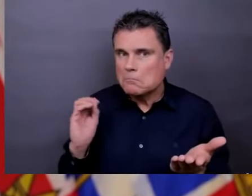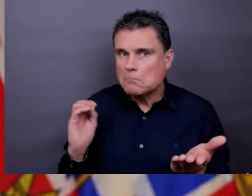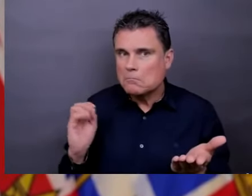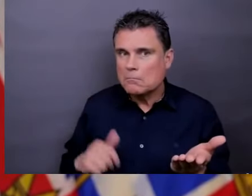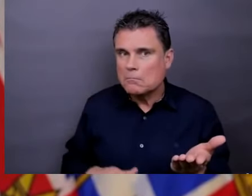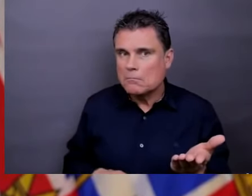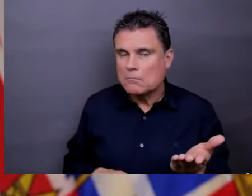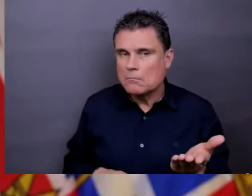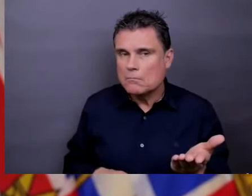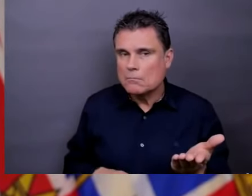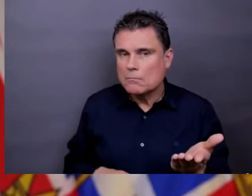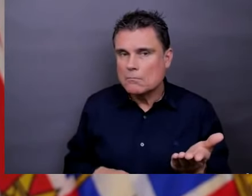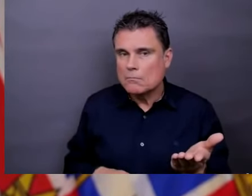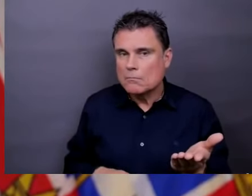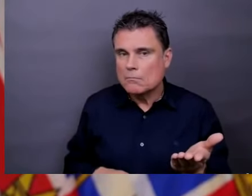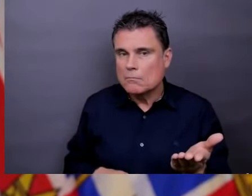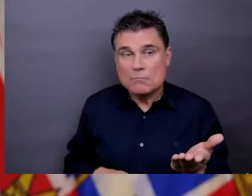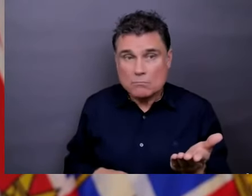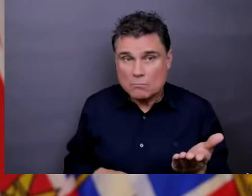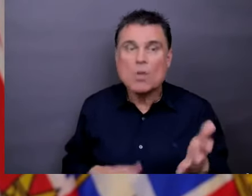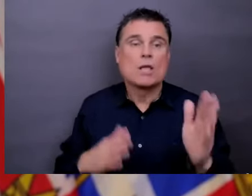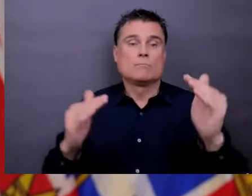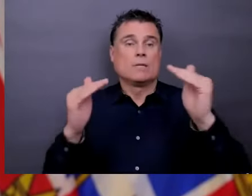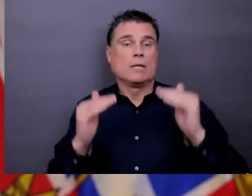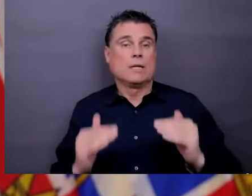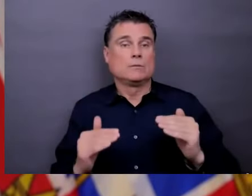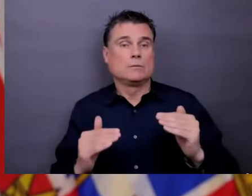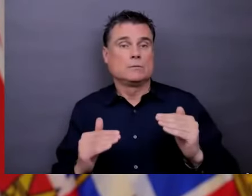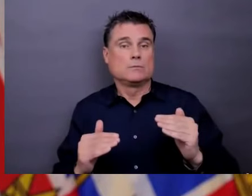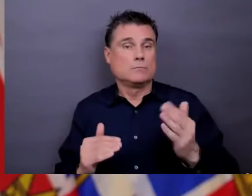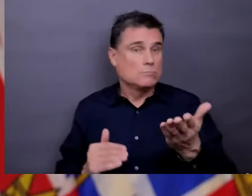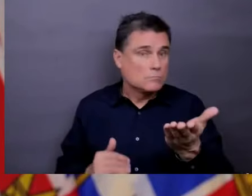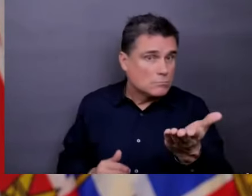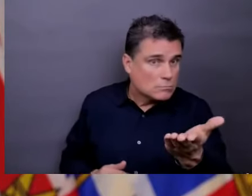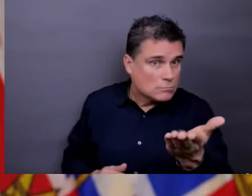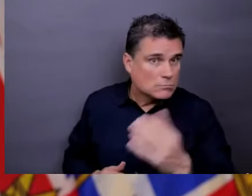Okay, we will move on to Dominique Levesque, CBC Radio Canada.